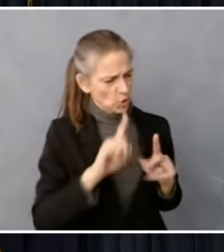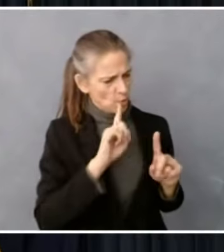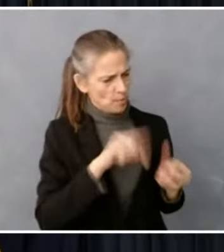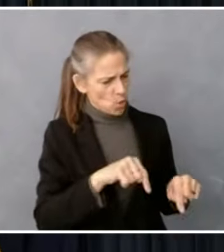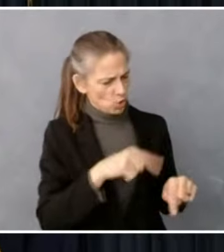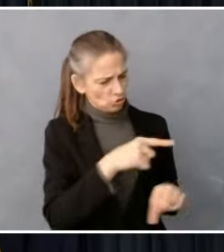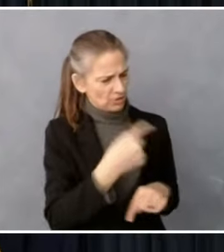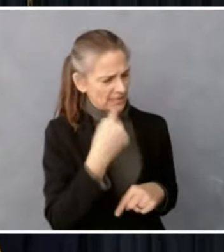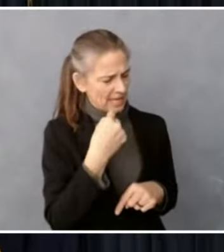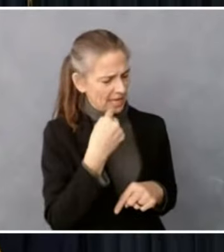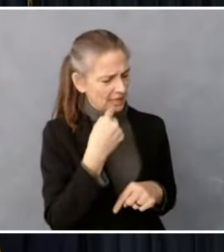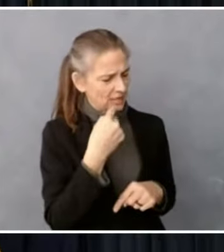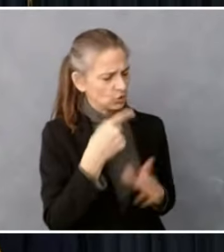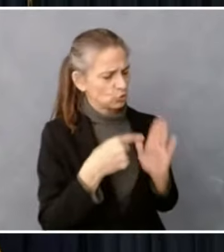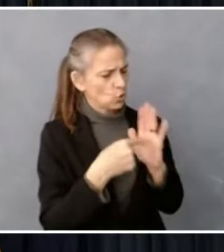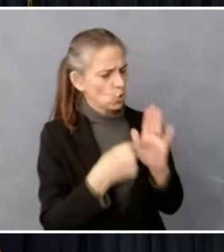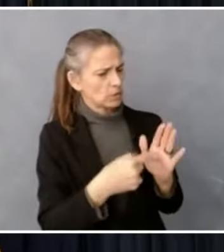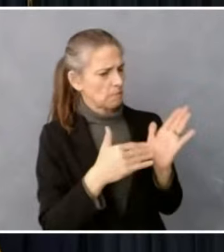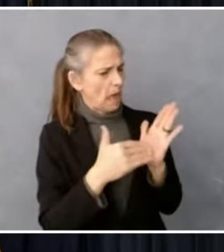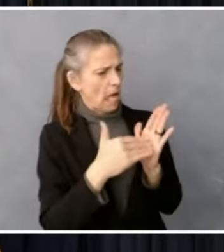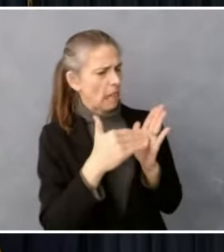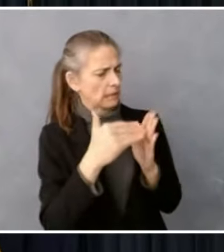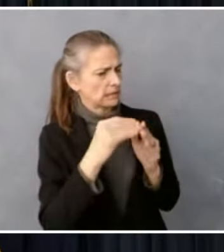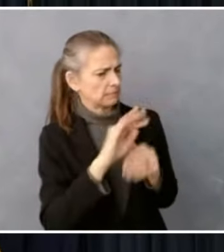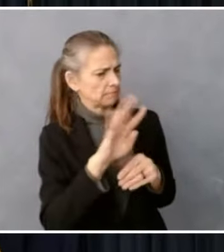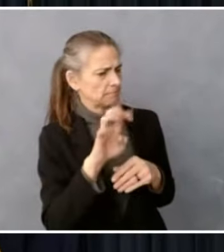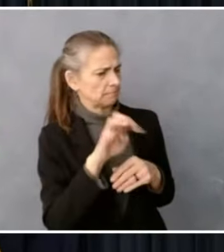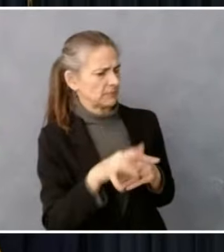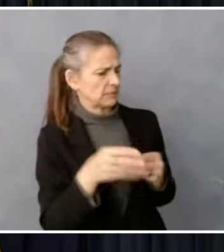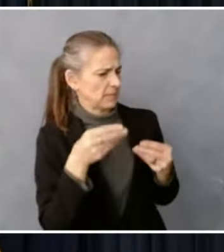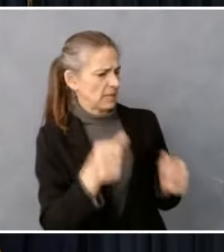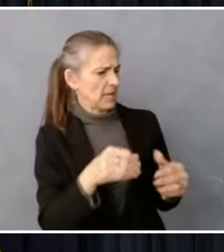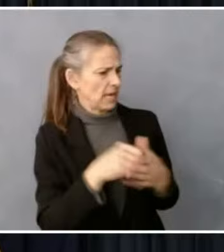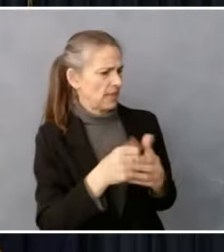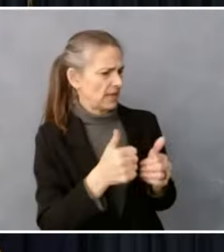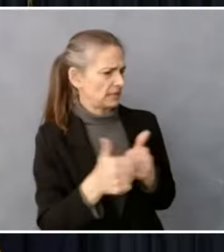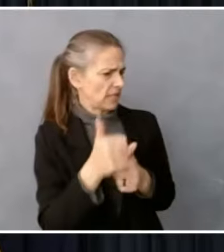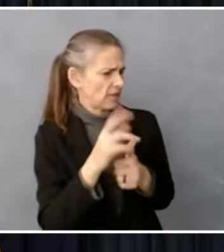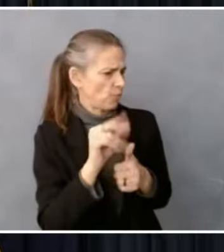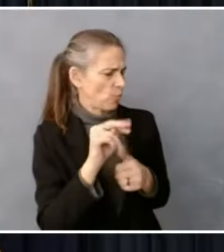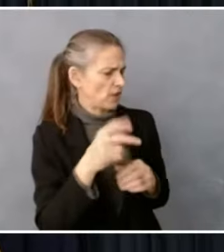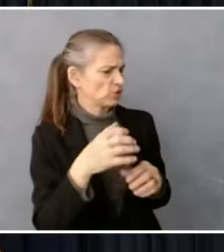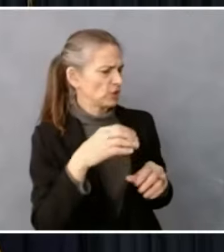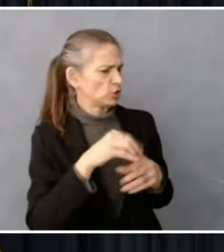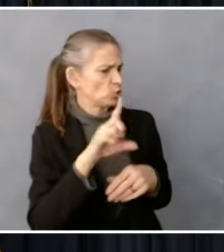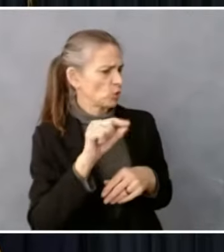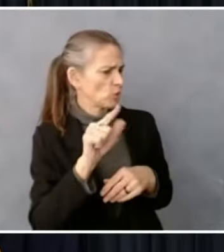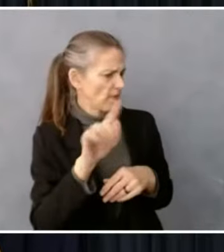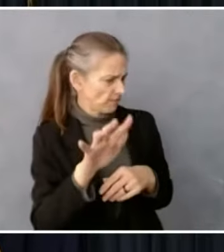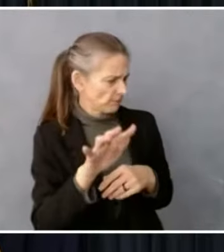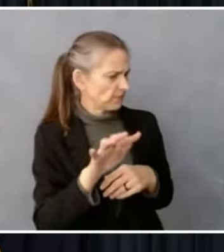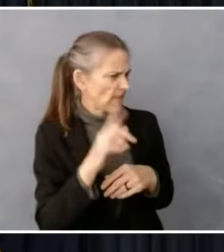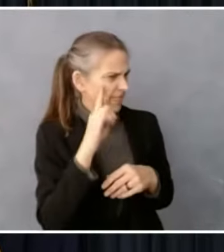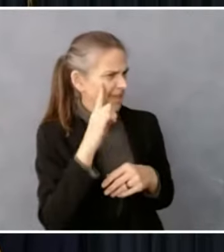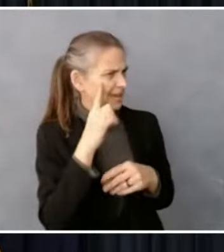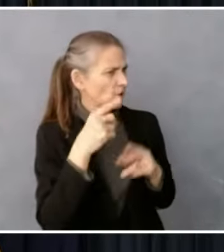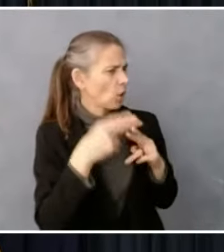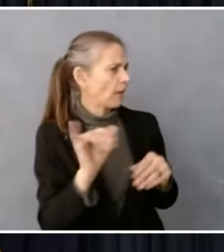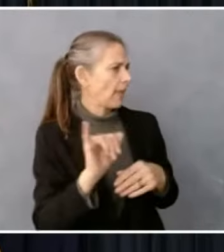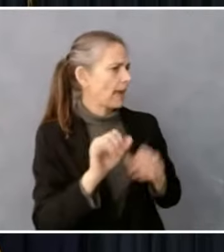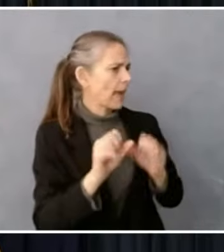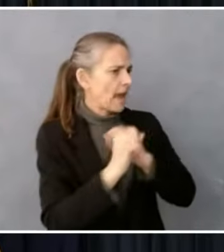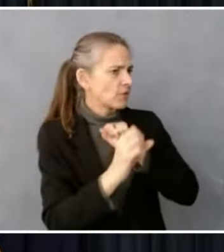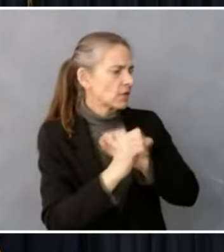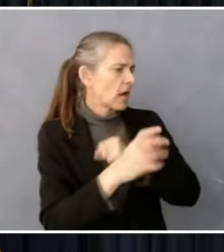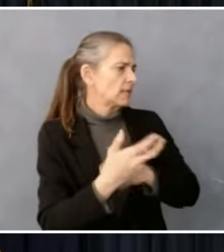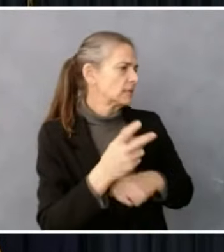says shows millions in questionable spending in the executive branch in 2025. I think citing things like advertising,